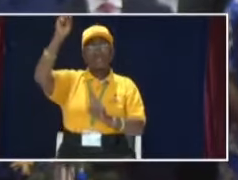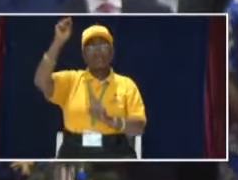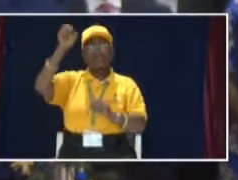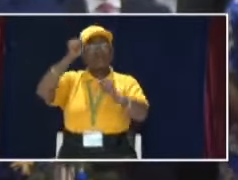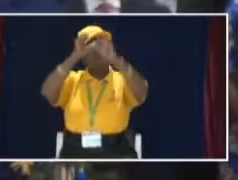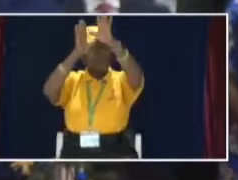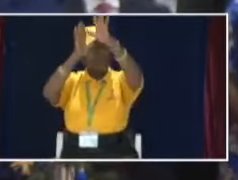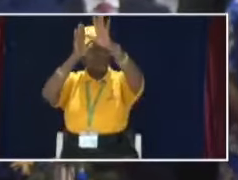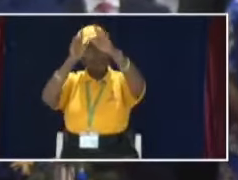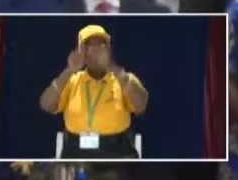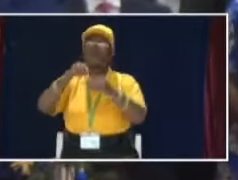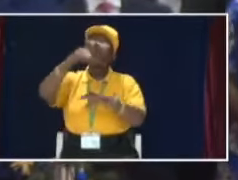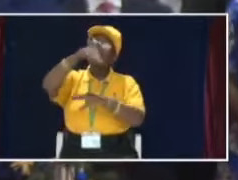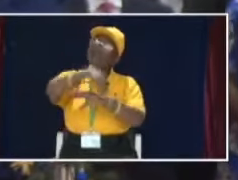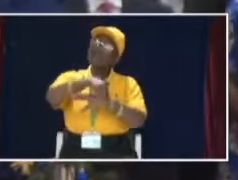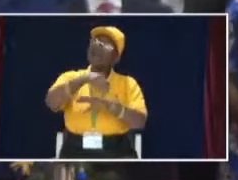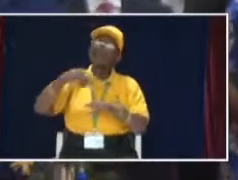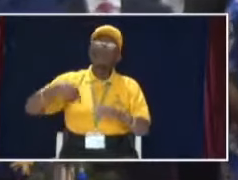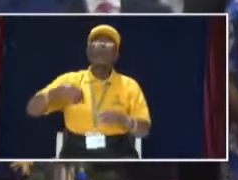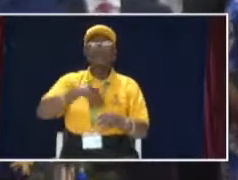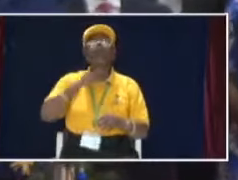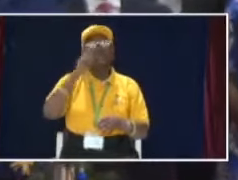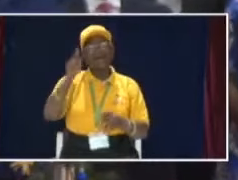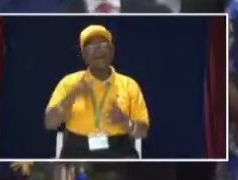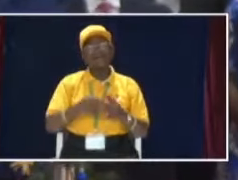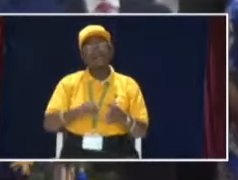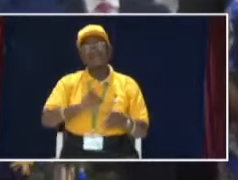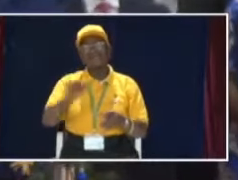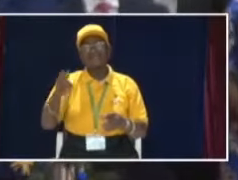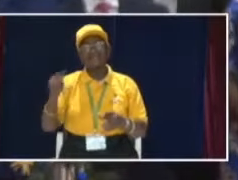Father, tonight we are starting the program.